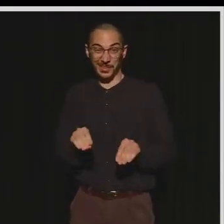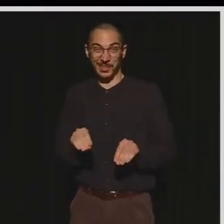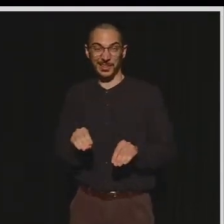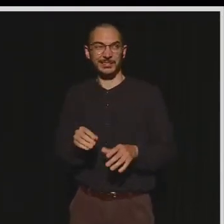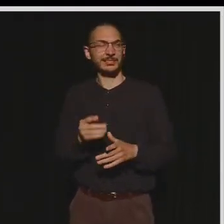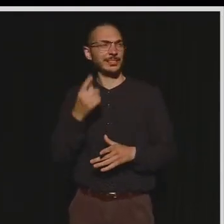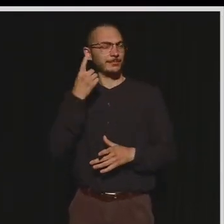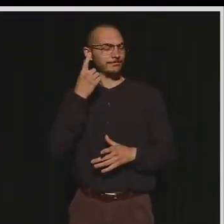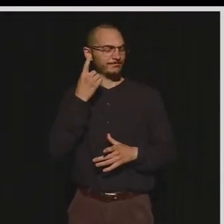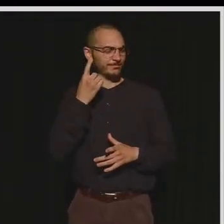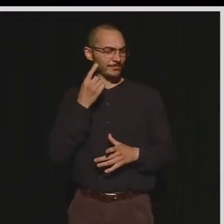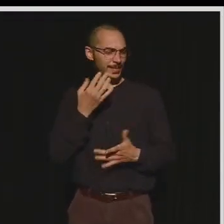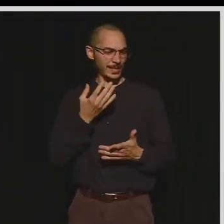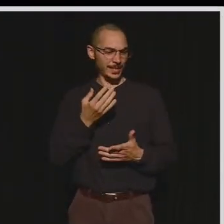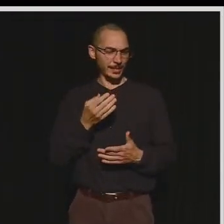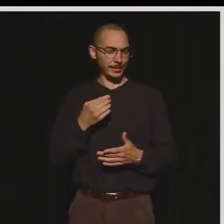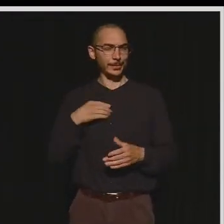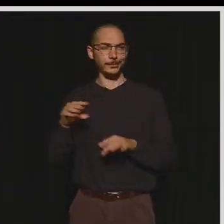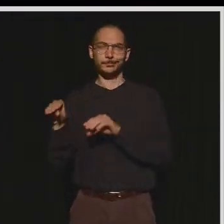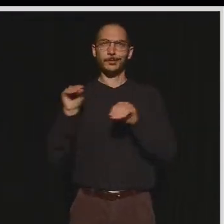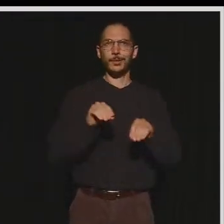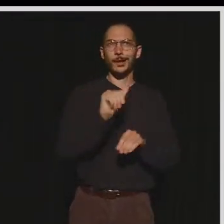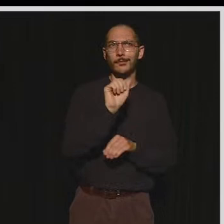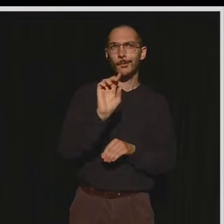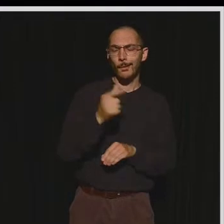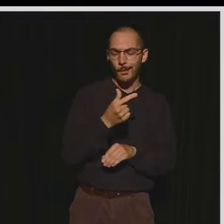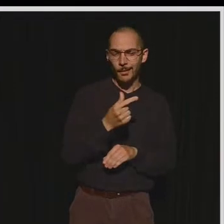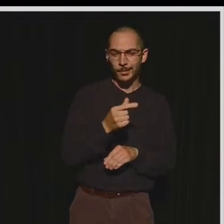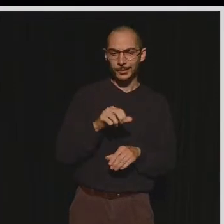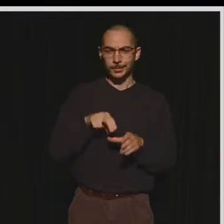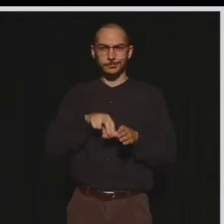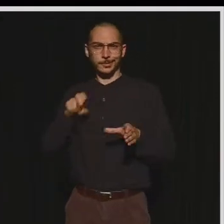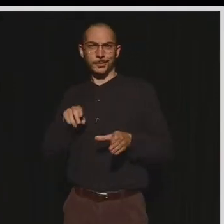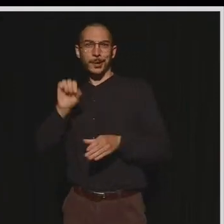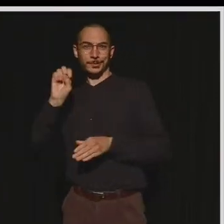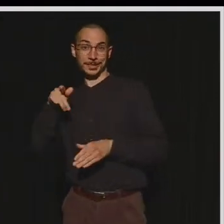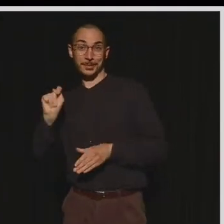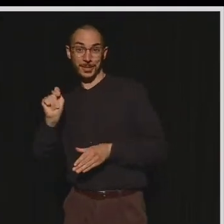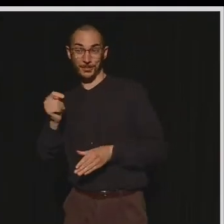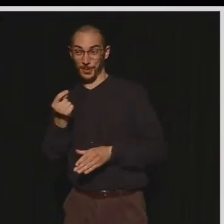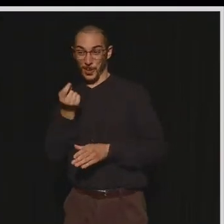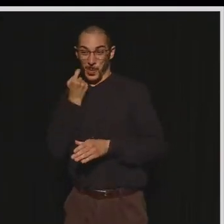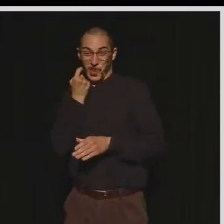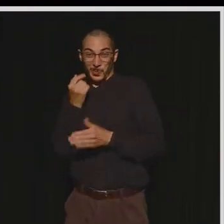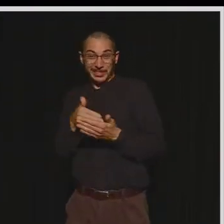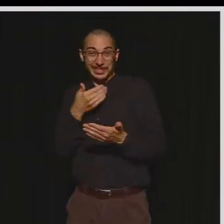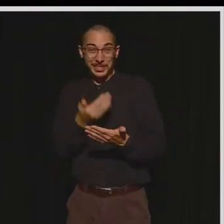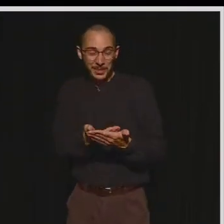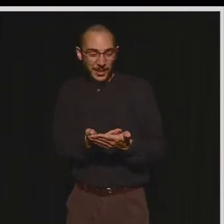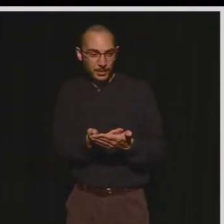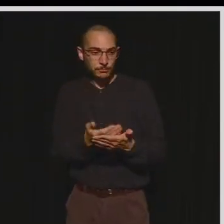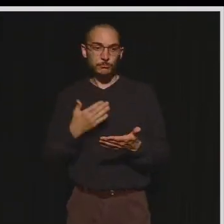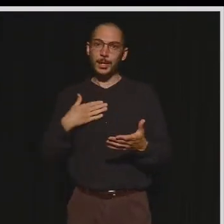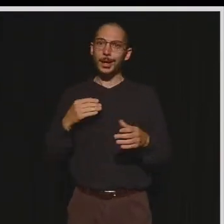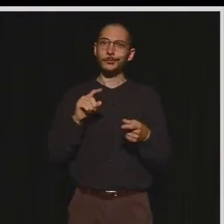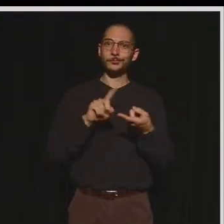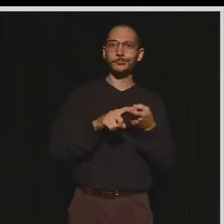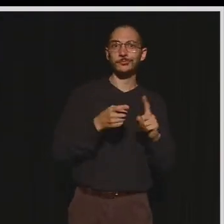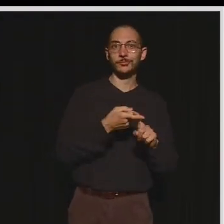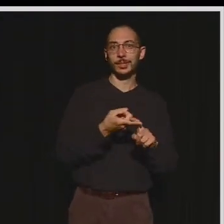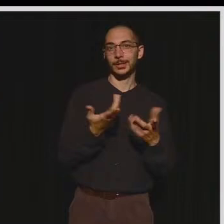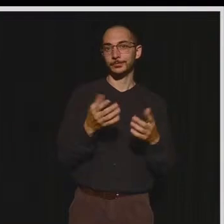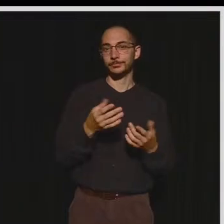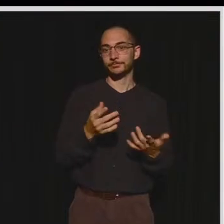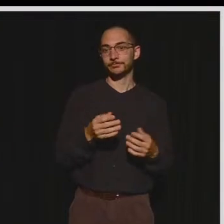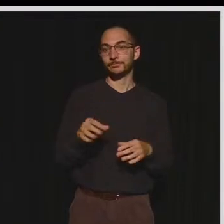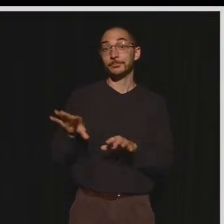moved here at the end of August, so it is my early days in my Vancouver days. I have my chosen family that I live with, and